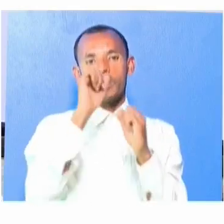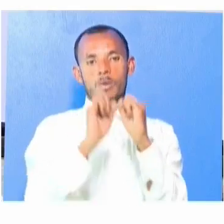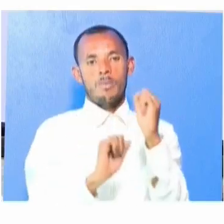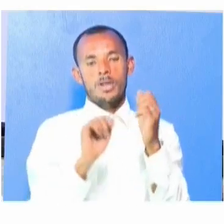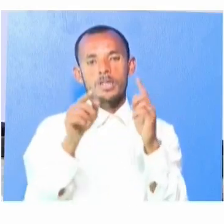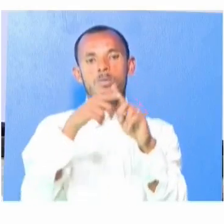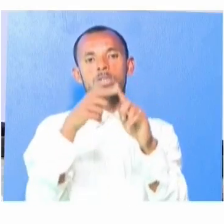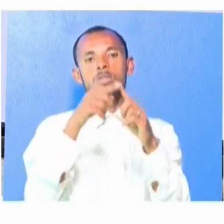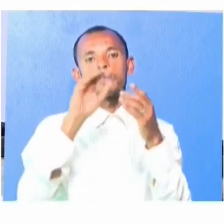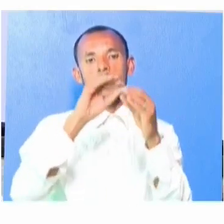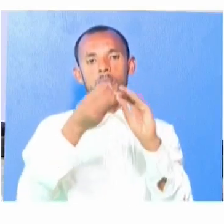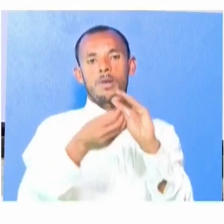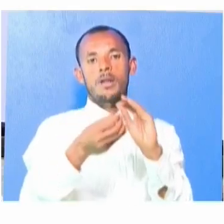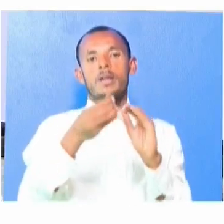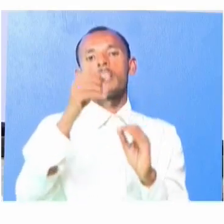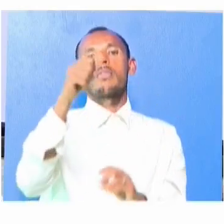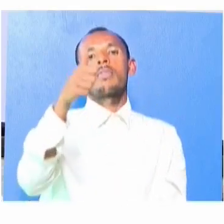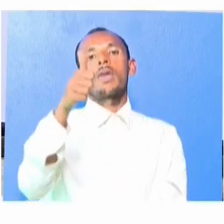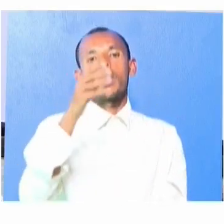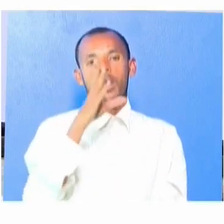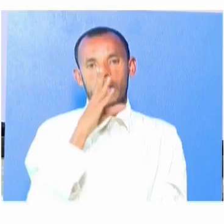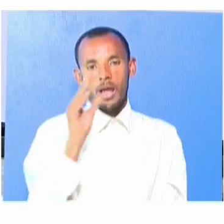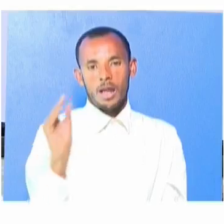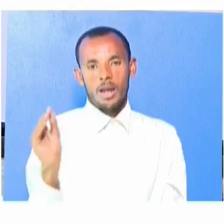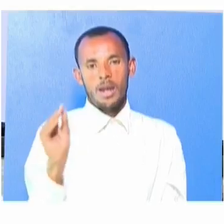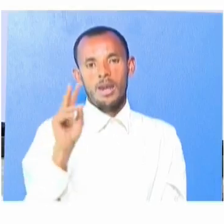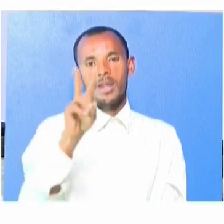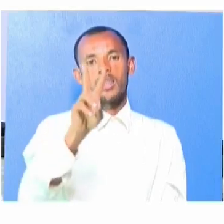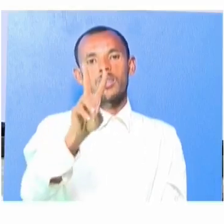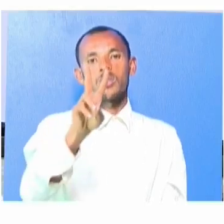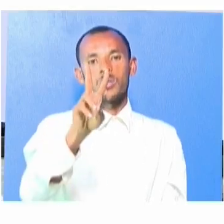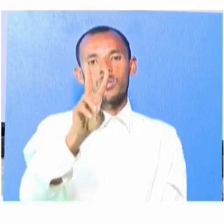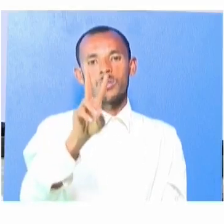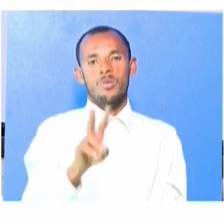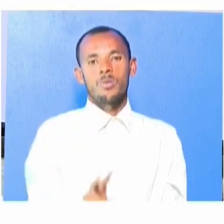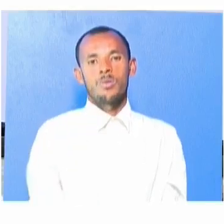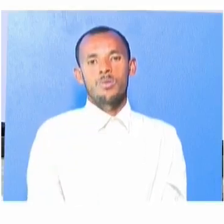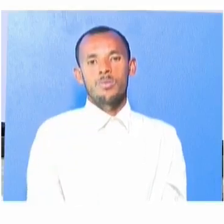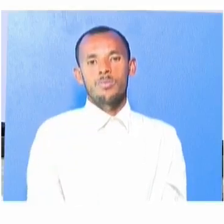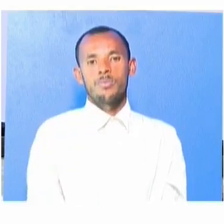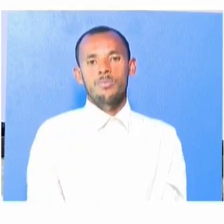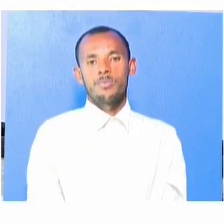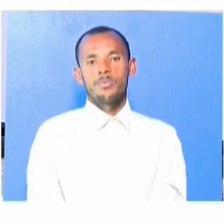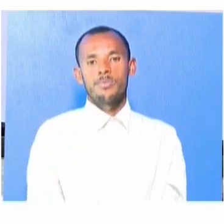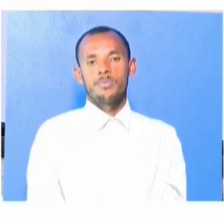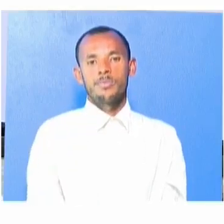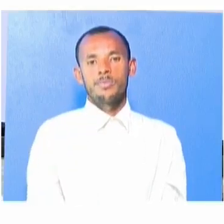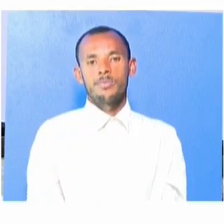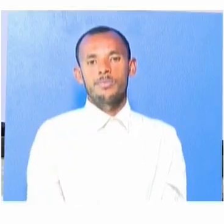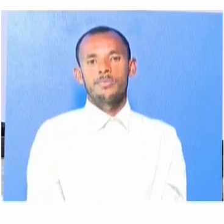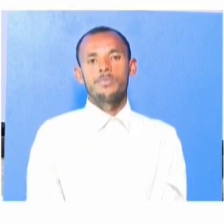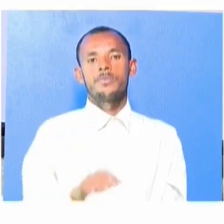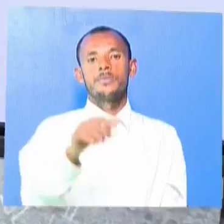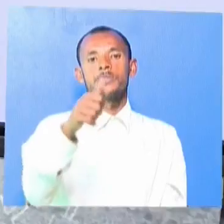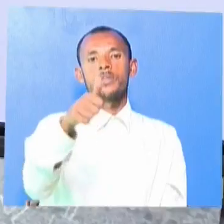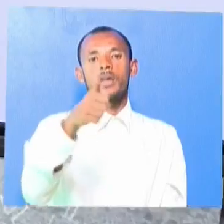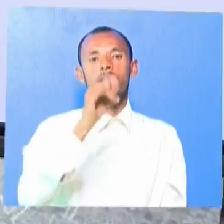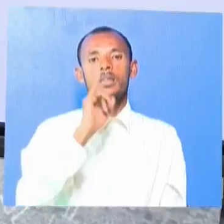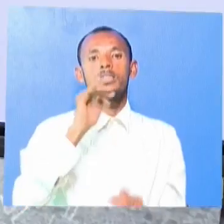numbers. That means compare 10 with 2. 10 is